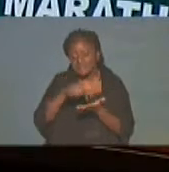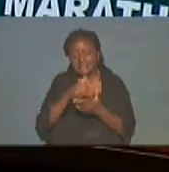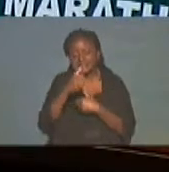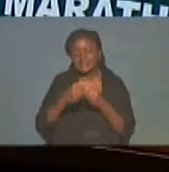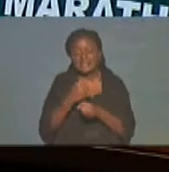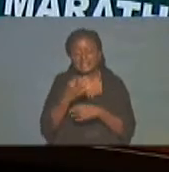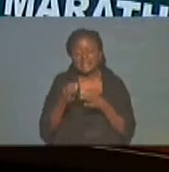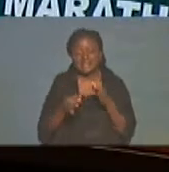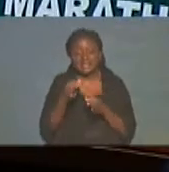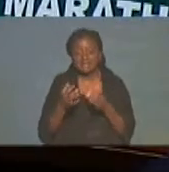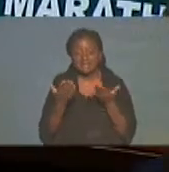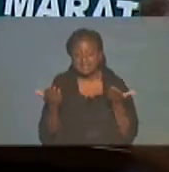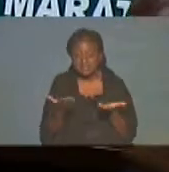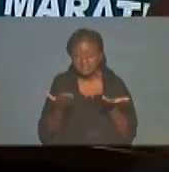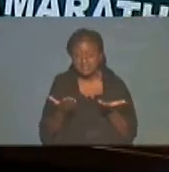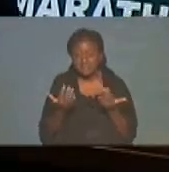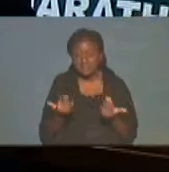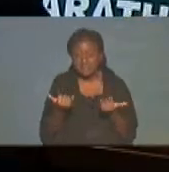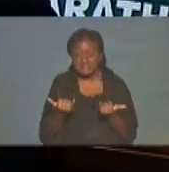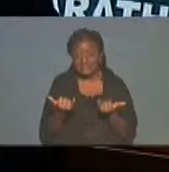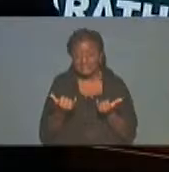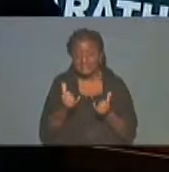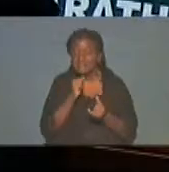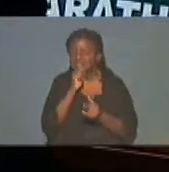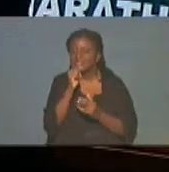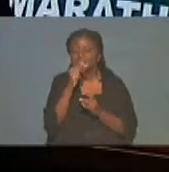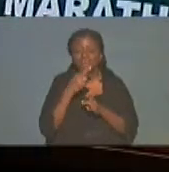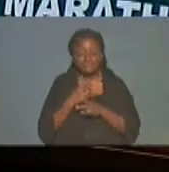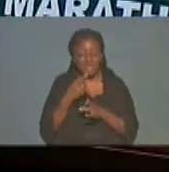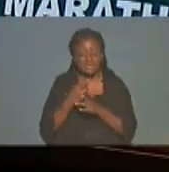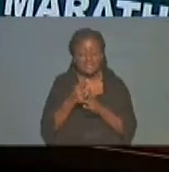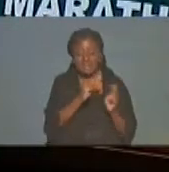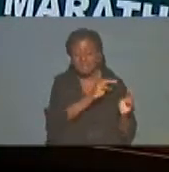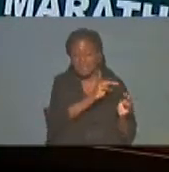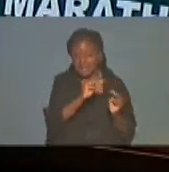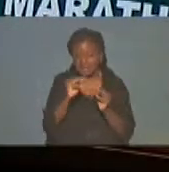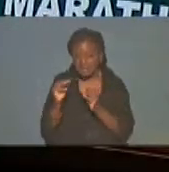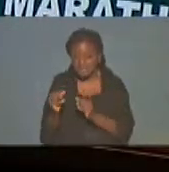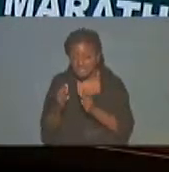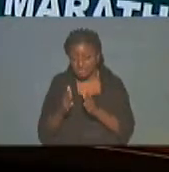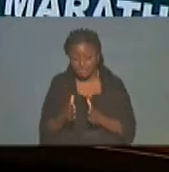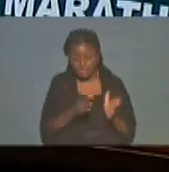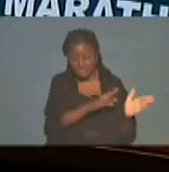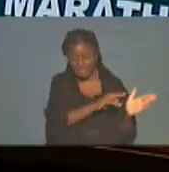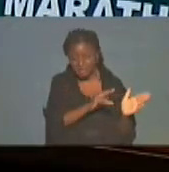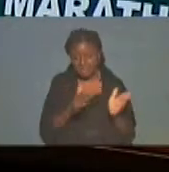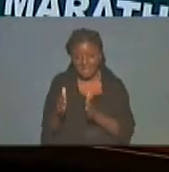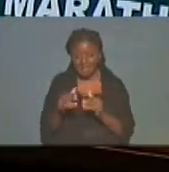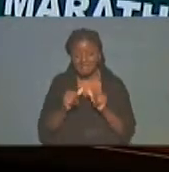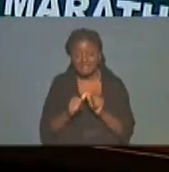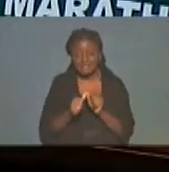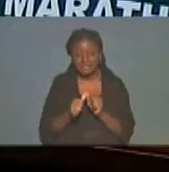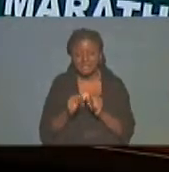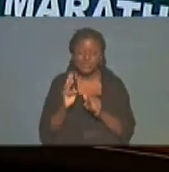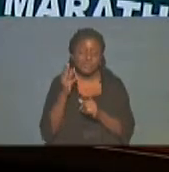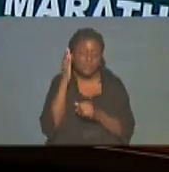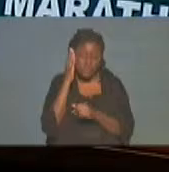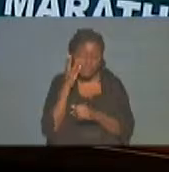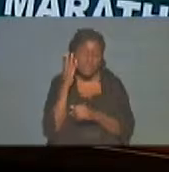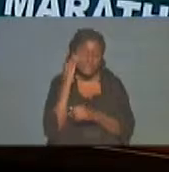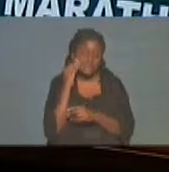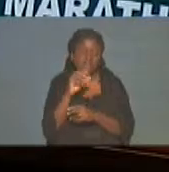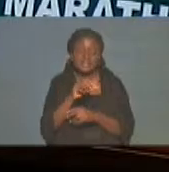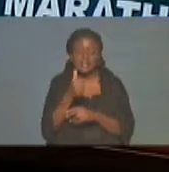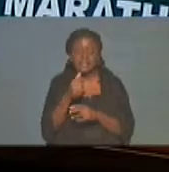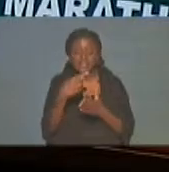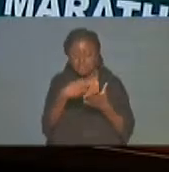If present irregular migration trends continue, and from all indications it will, we will experience another record-breaking